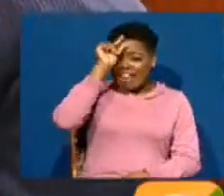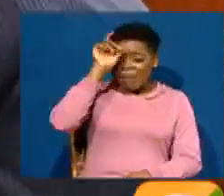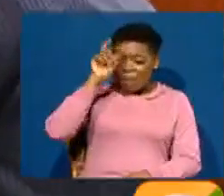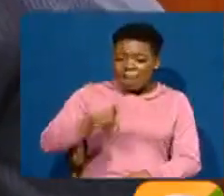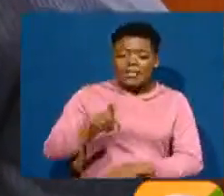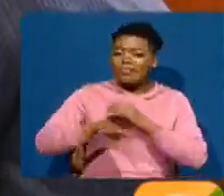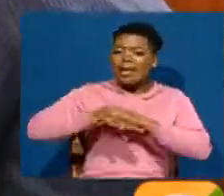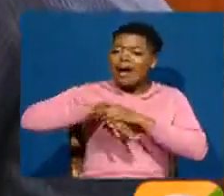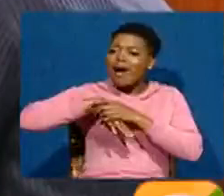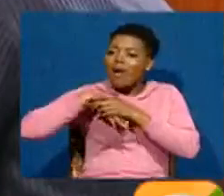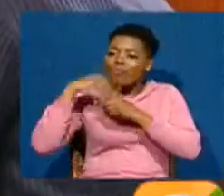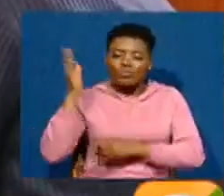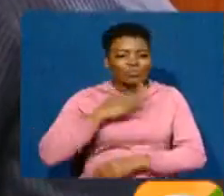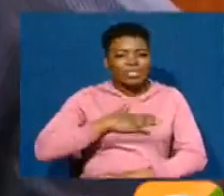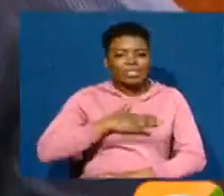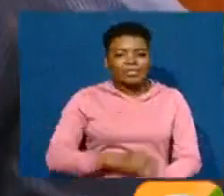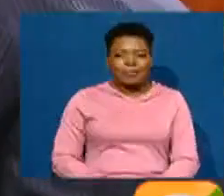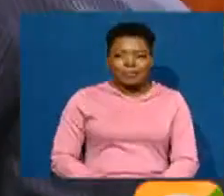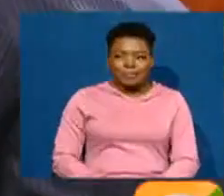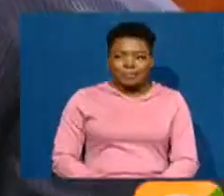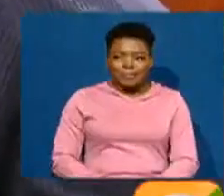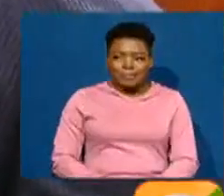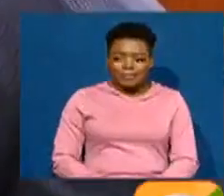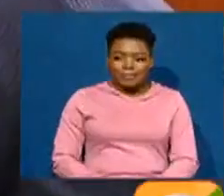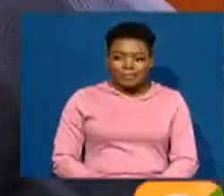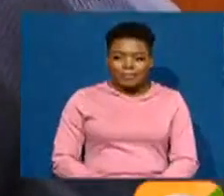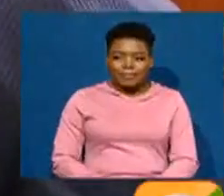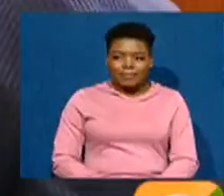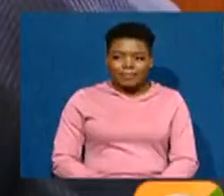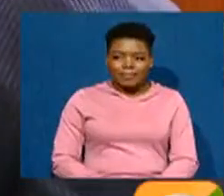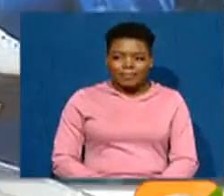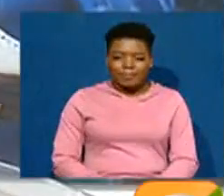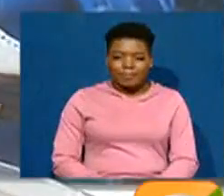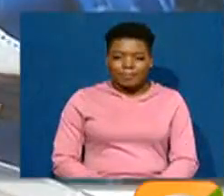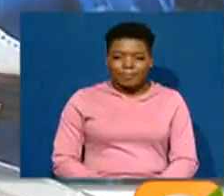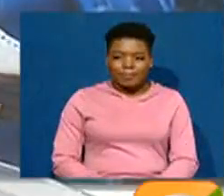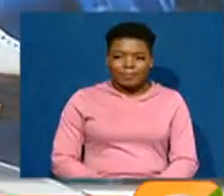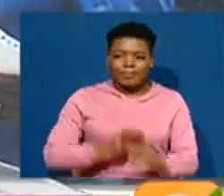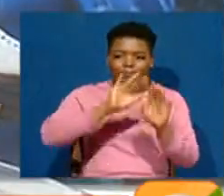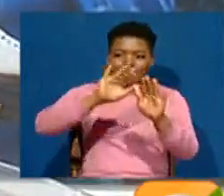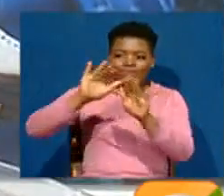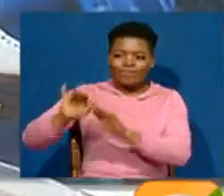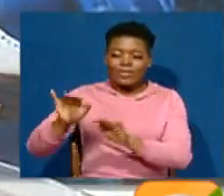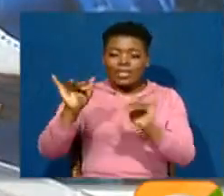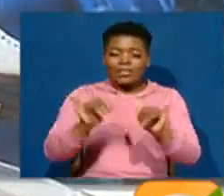must get out of the At the same time, Deputy President Reagan.